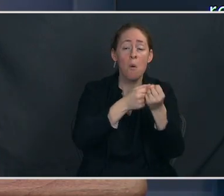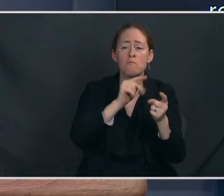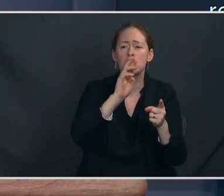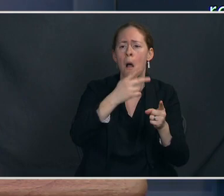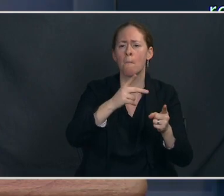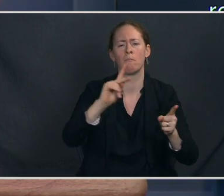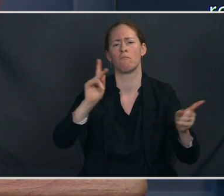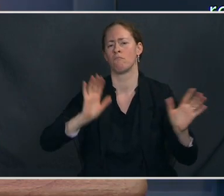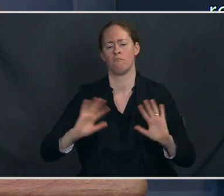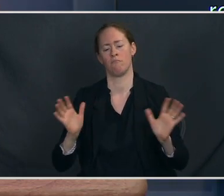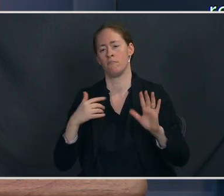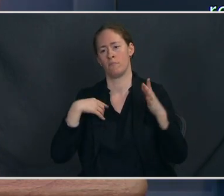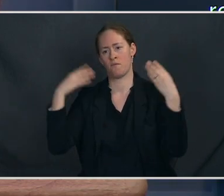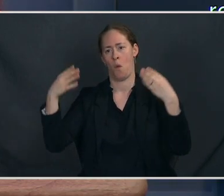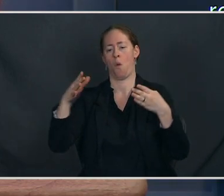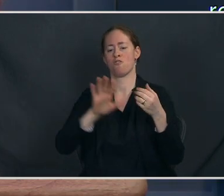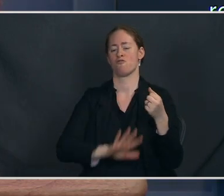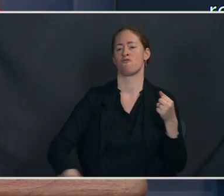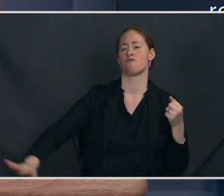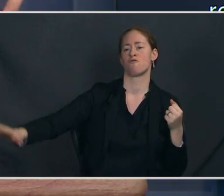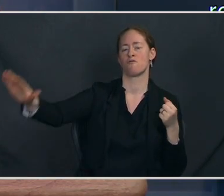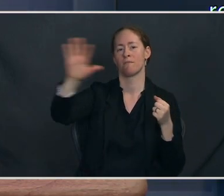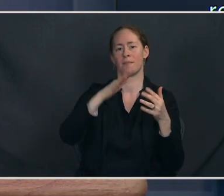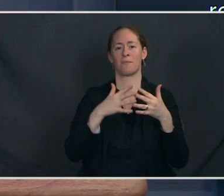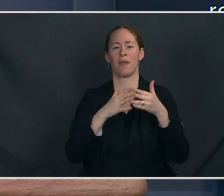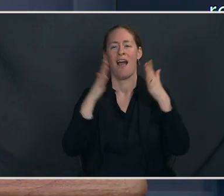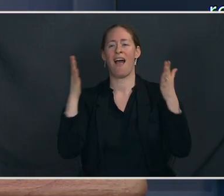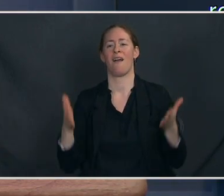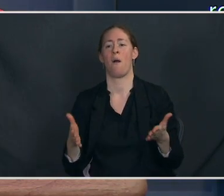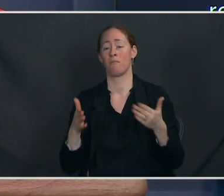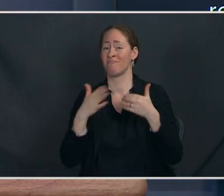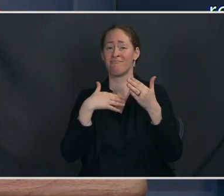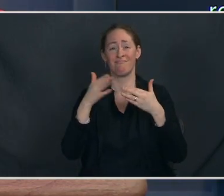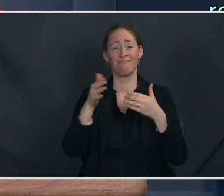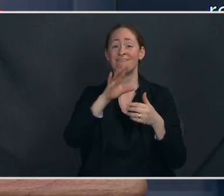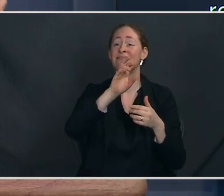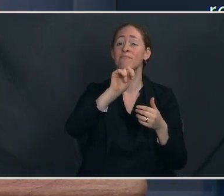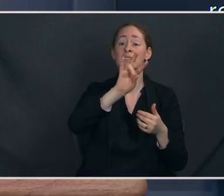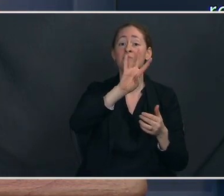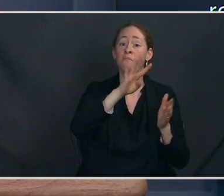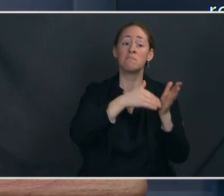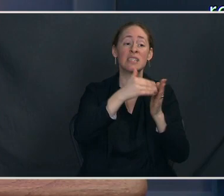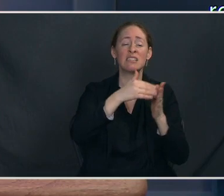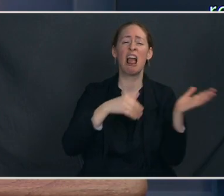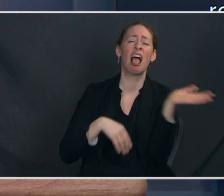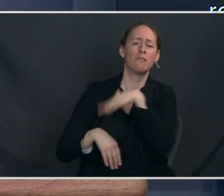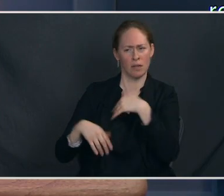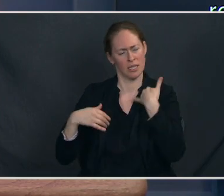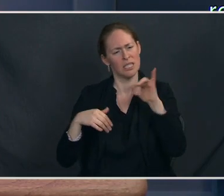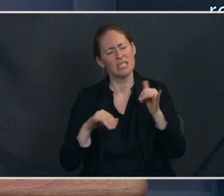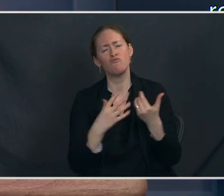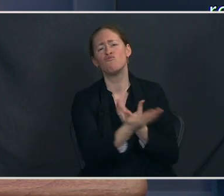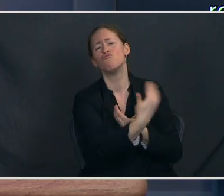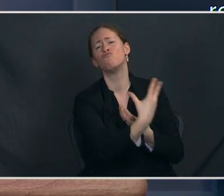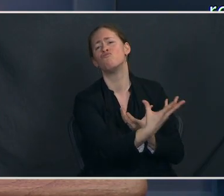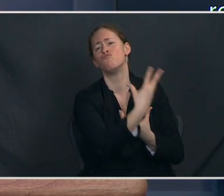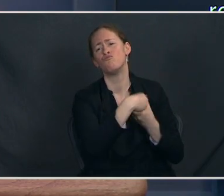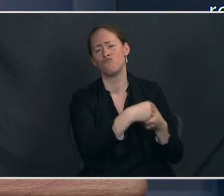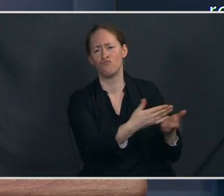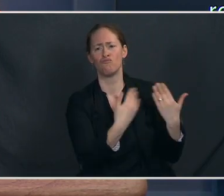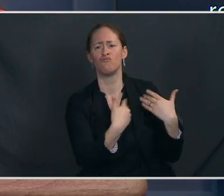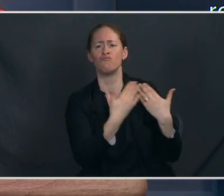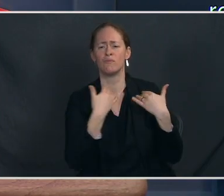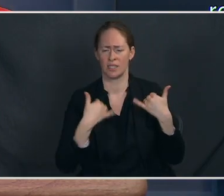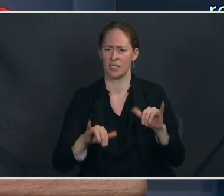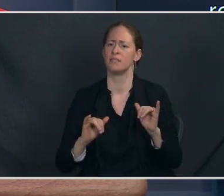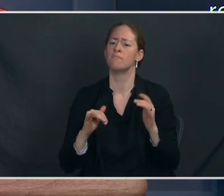including the 74 million who didn't vote for him, and certainly addressing the pandemic, ensuring that people don't worry about the health and safety of their